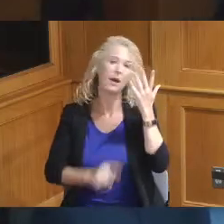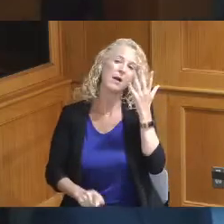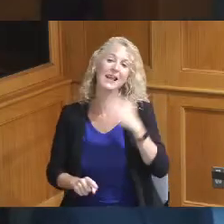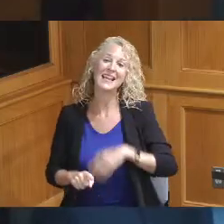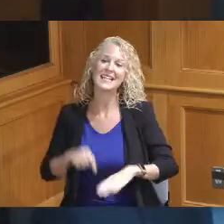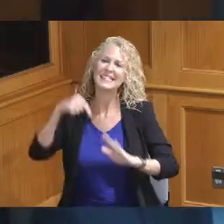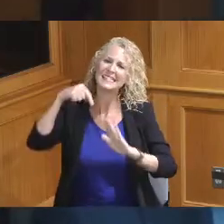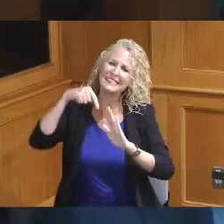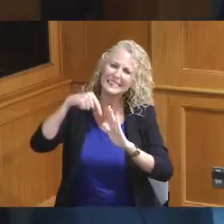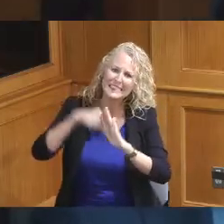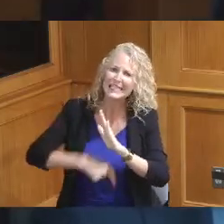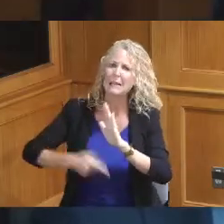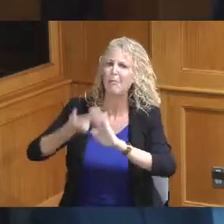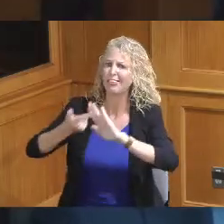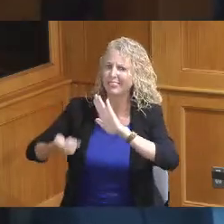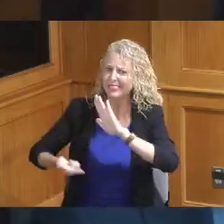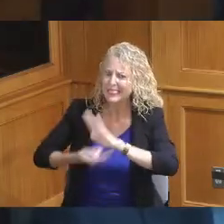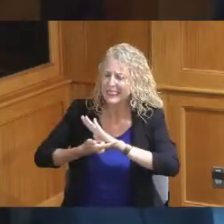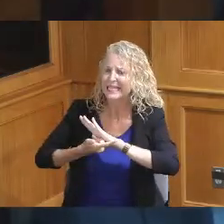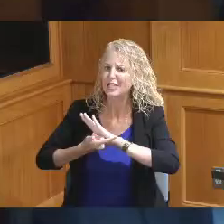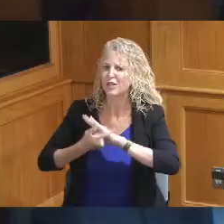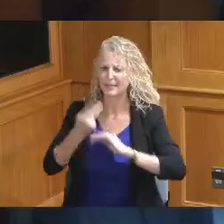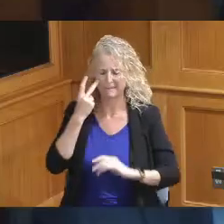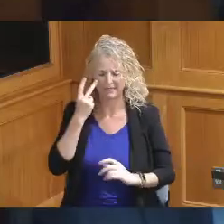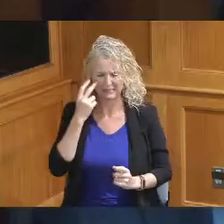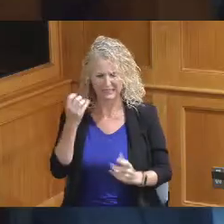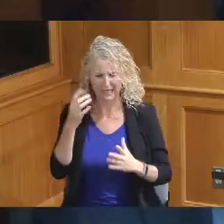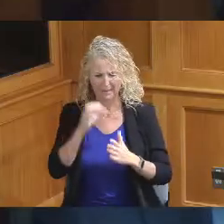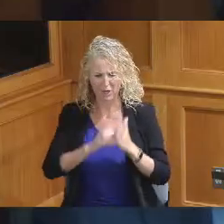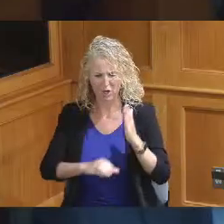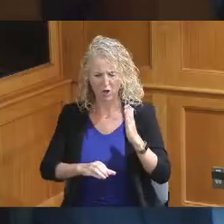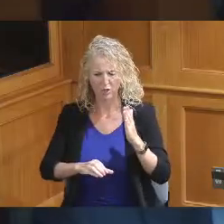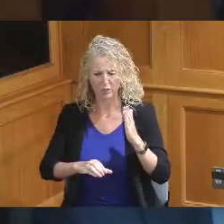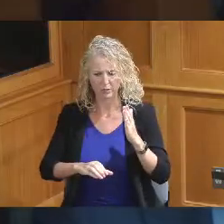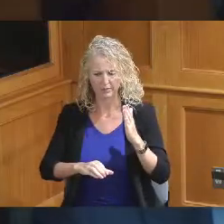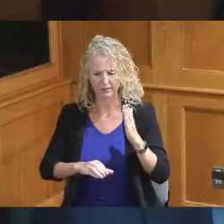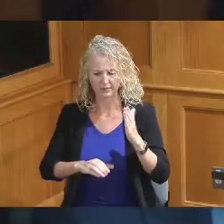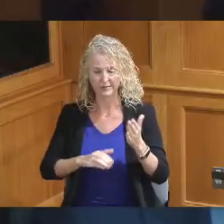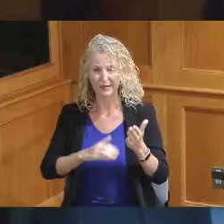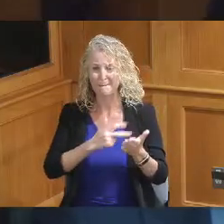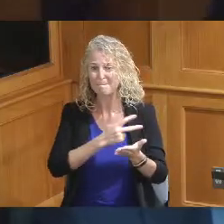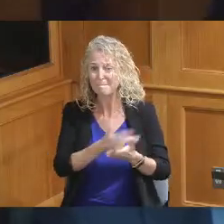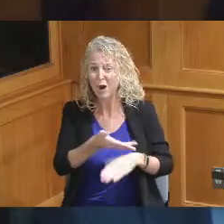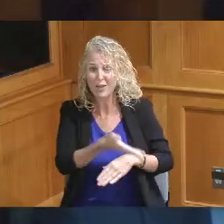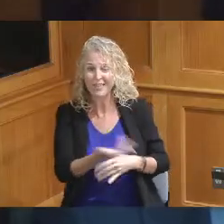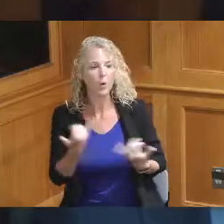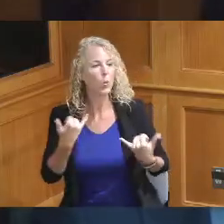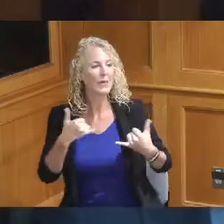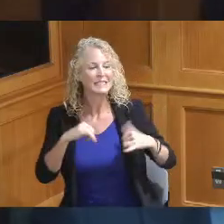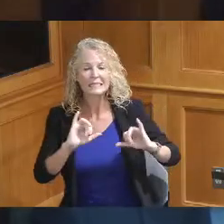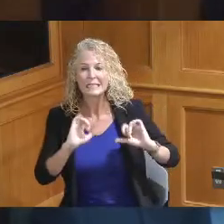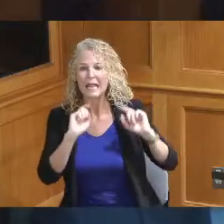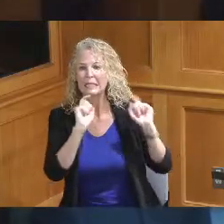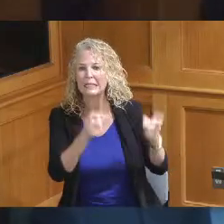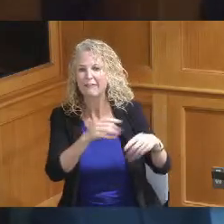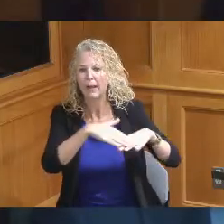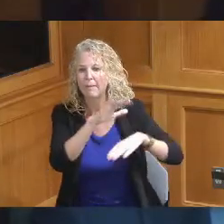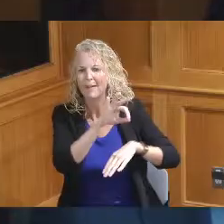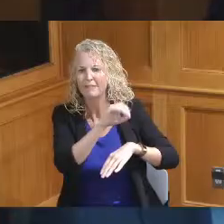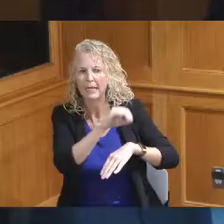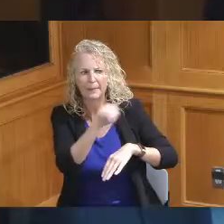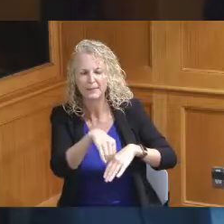has, let me see how many articles. It has parking. We still giving away over 97% of the